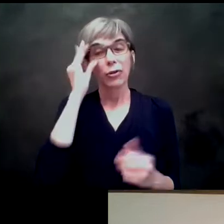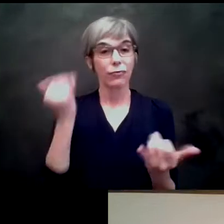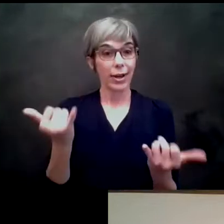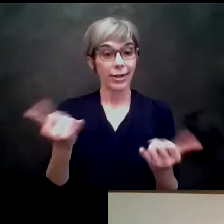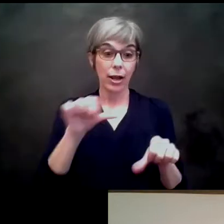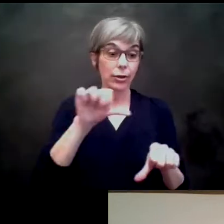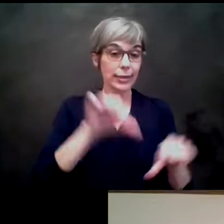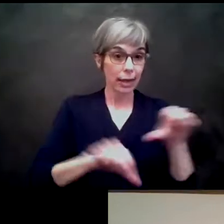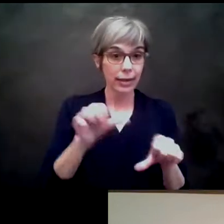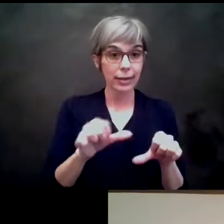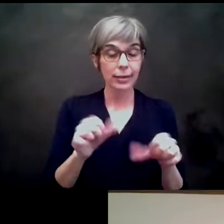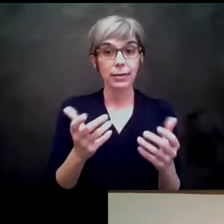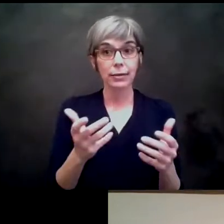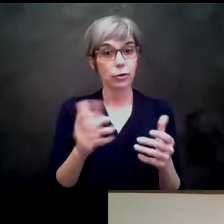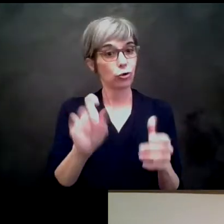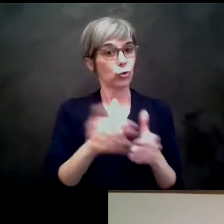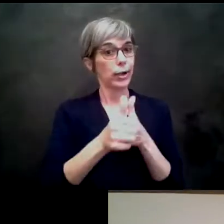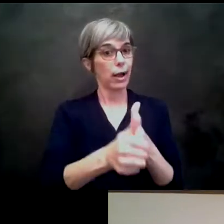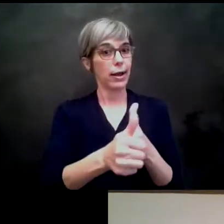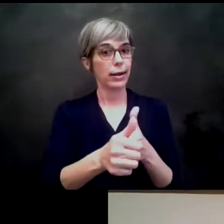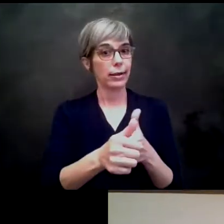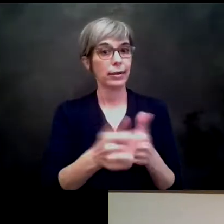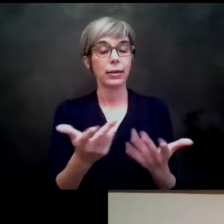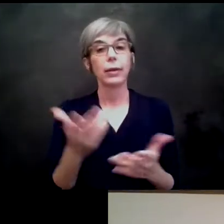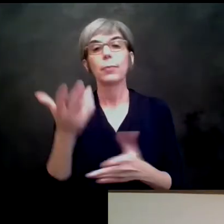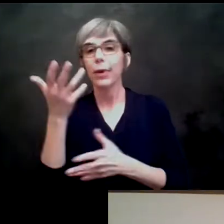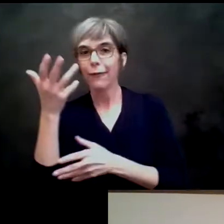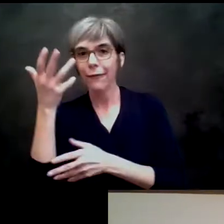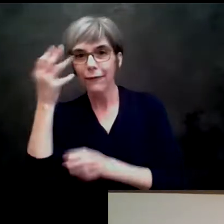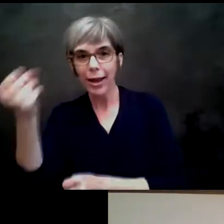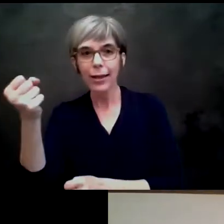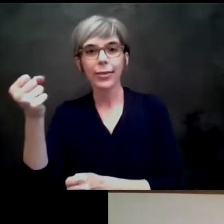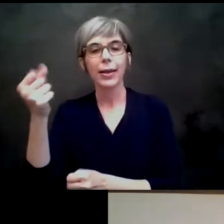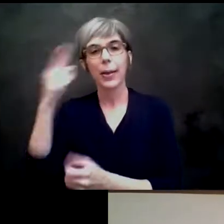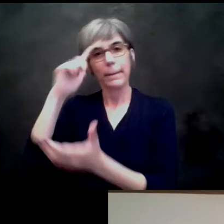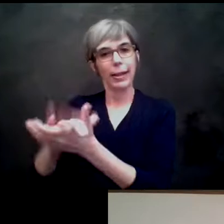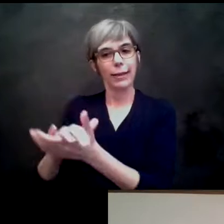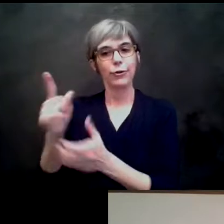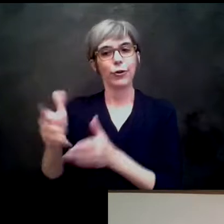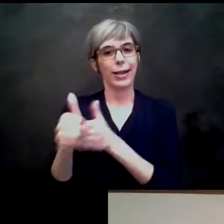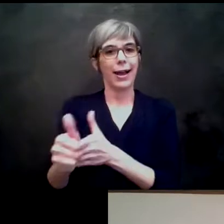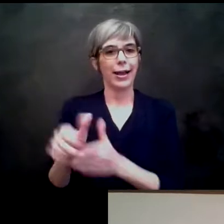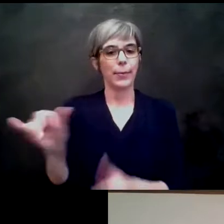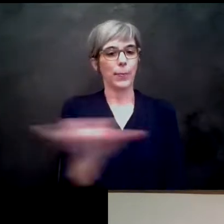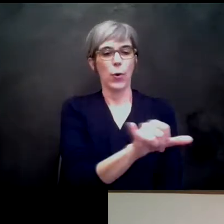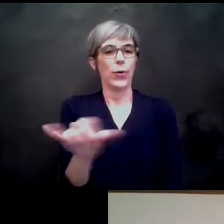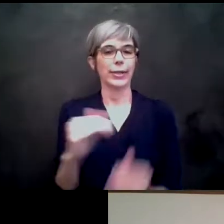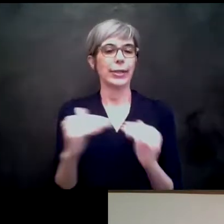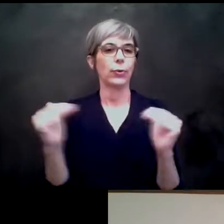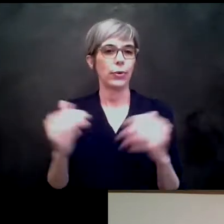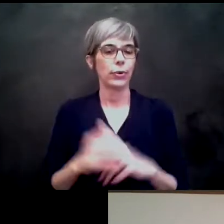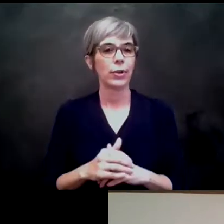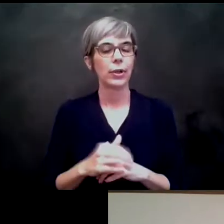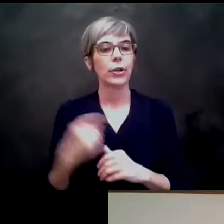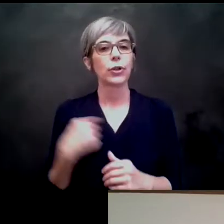be the guiding, as much of a guiding light as faith. And we encourage faith and civic leaders to look to the experts